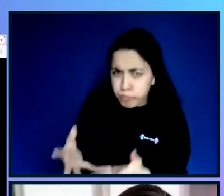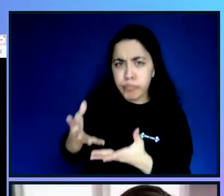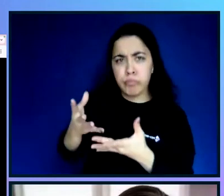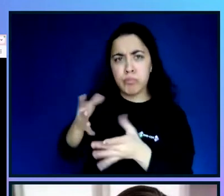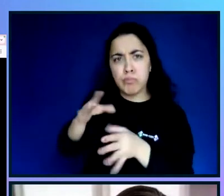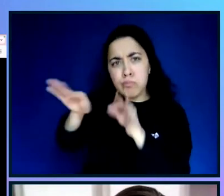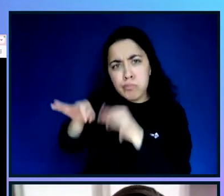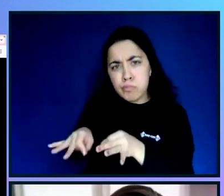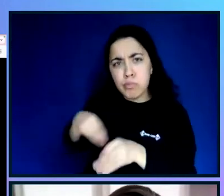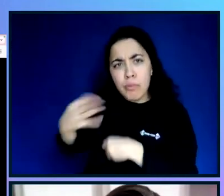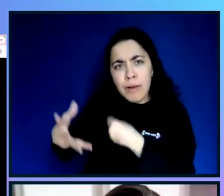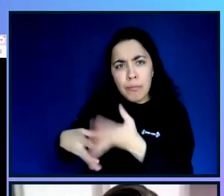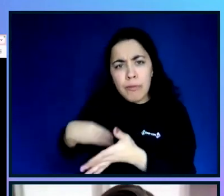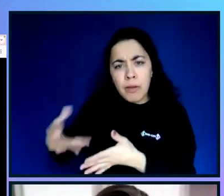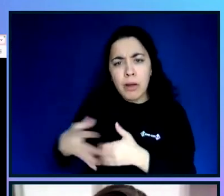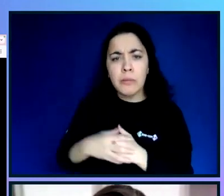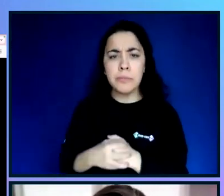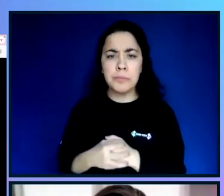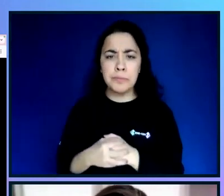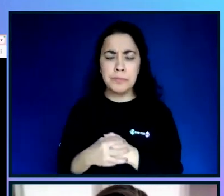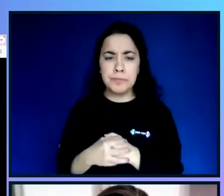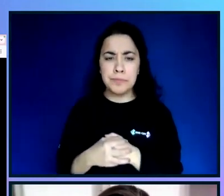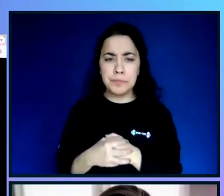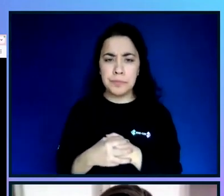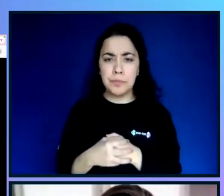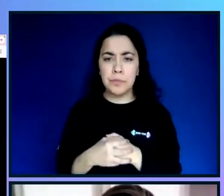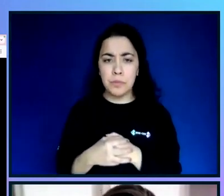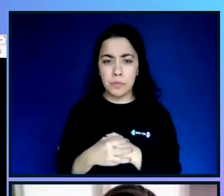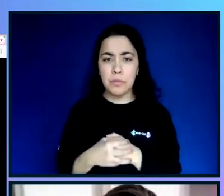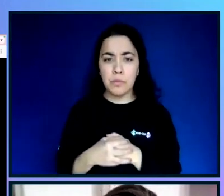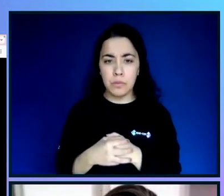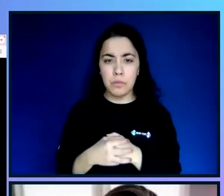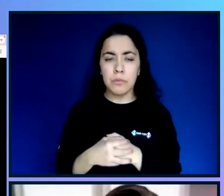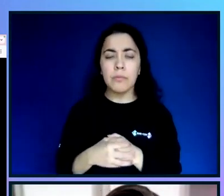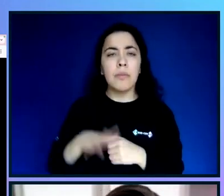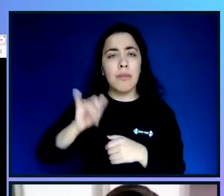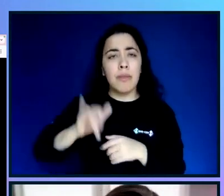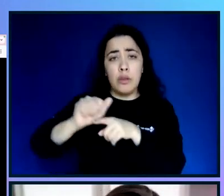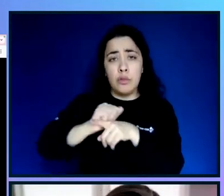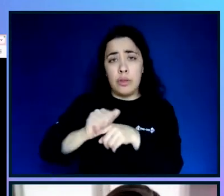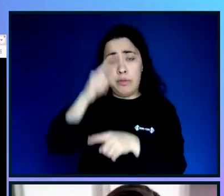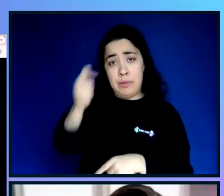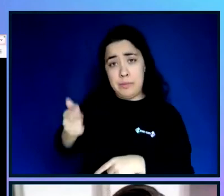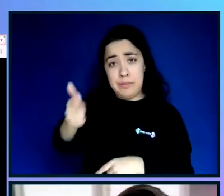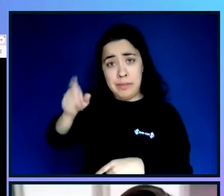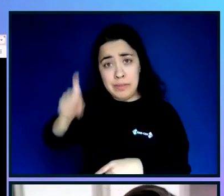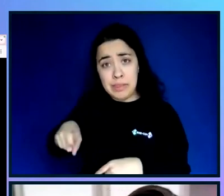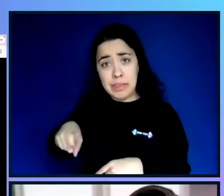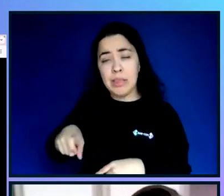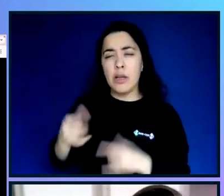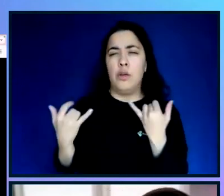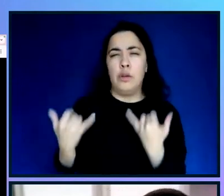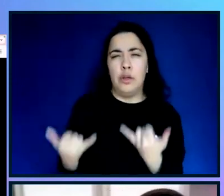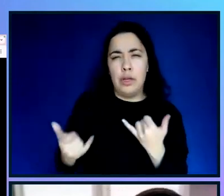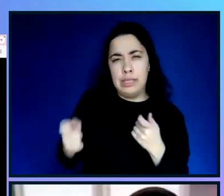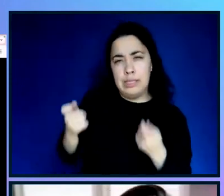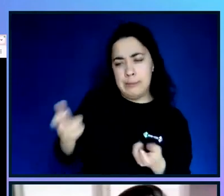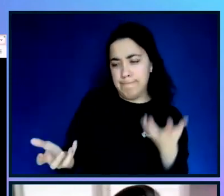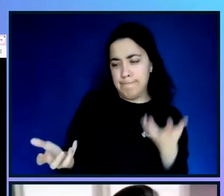them. When we create the training content for them, they're more understanding and aware of